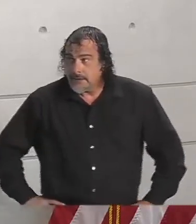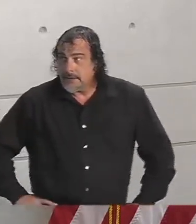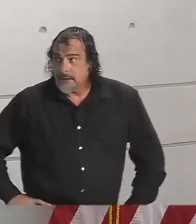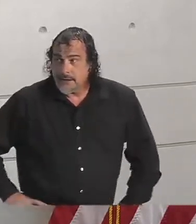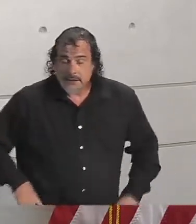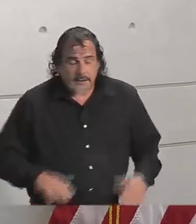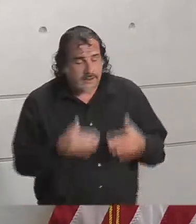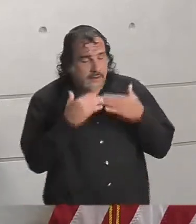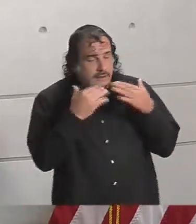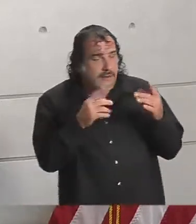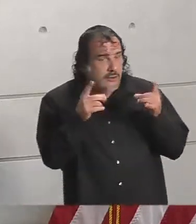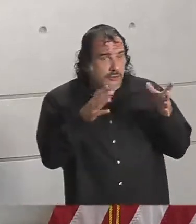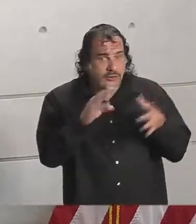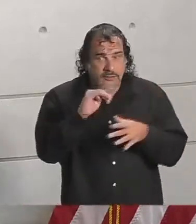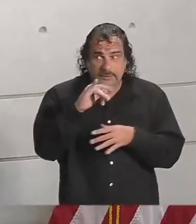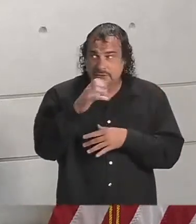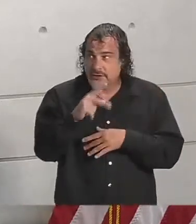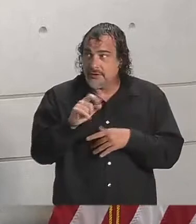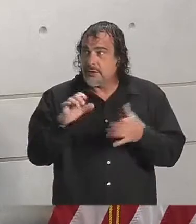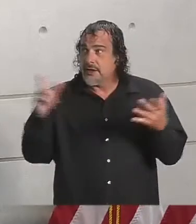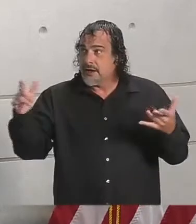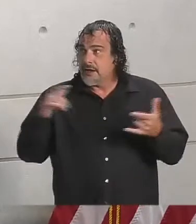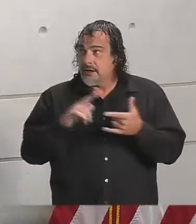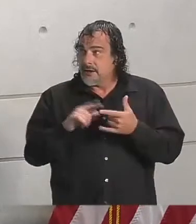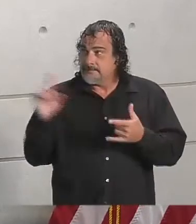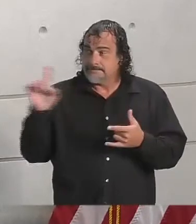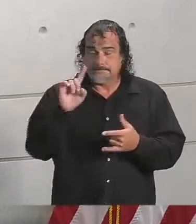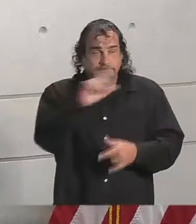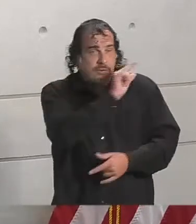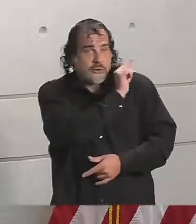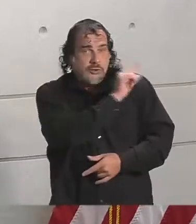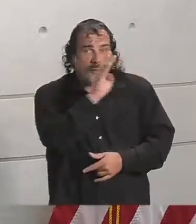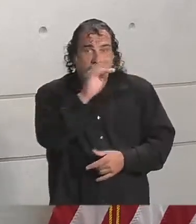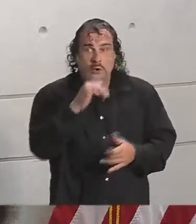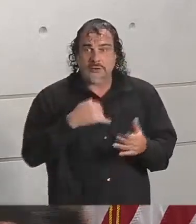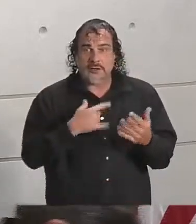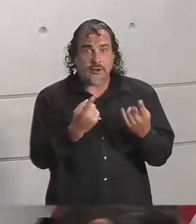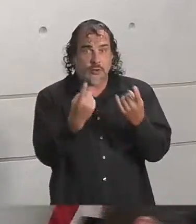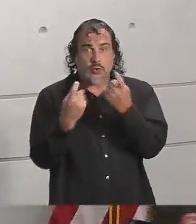Thank you, Director Michelle. At this time, I'm going to ask General Bowles to give us an update, and then we'll do questions.